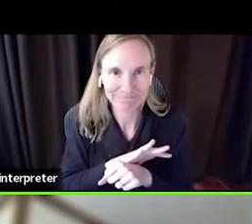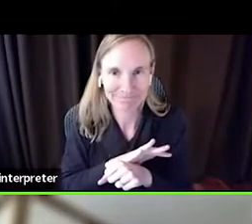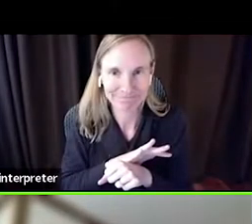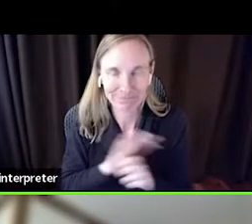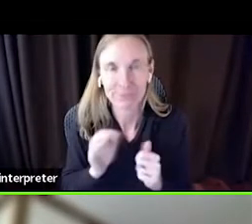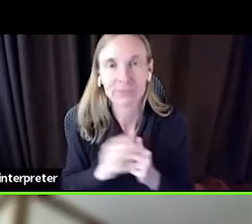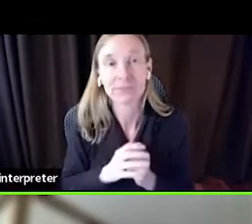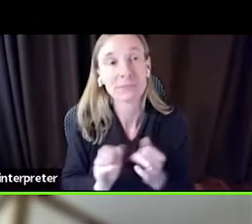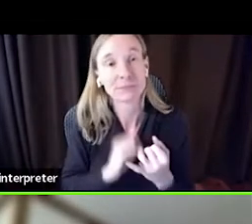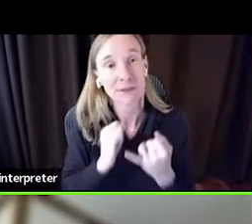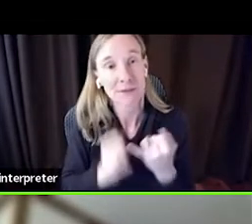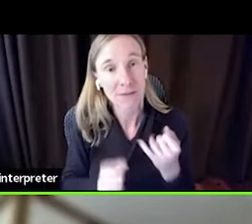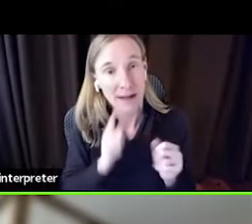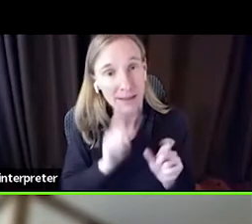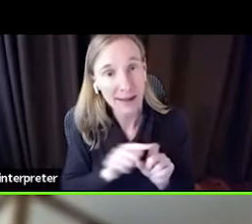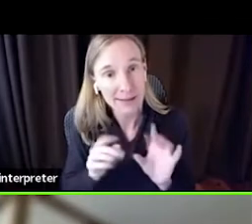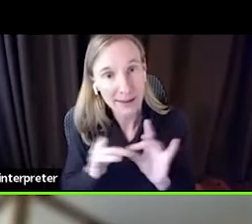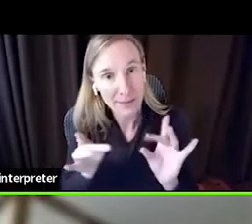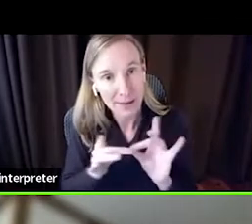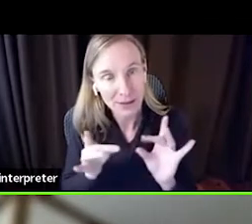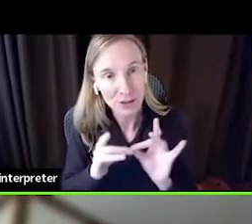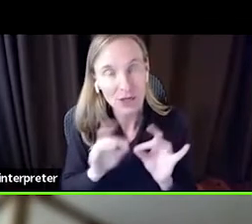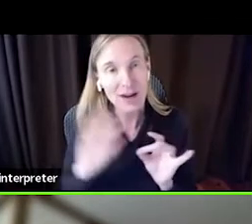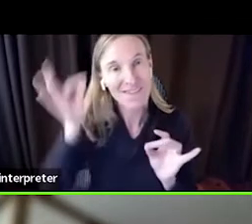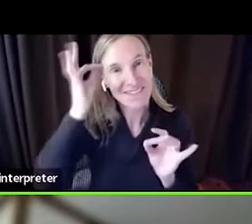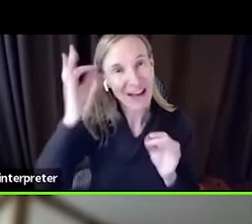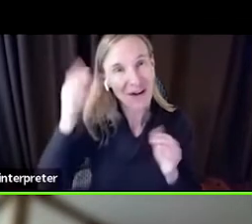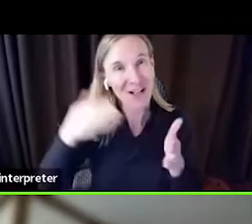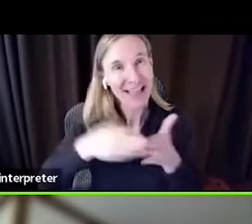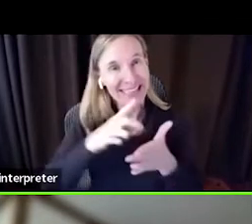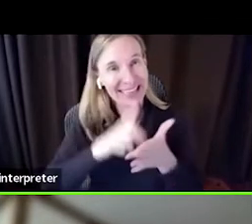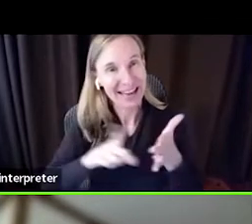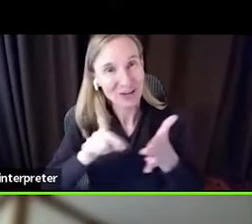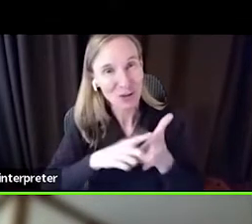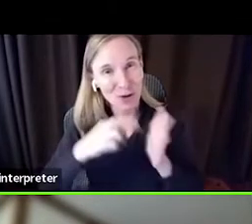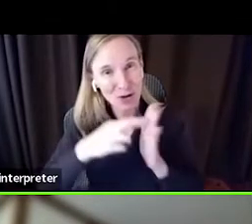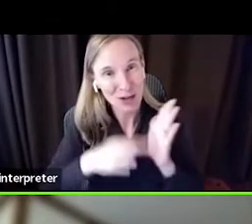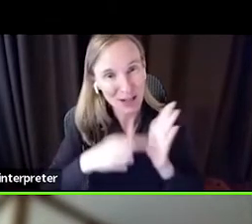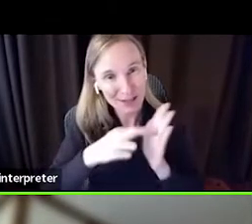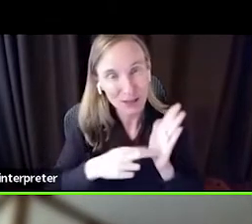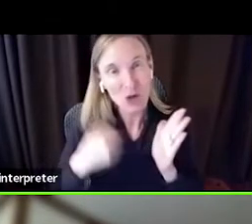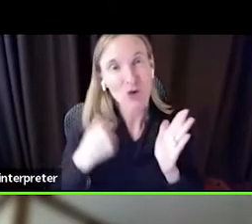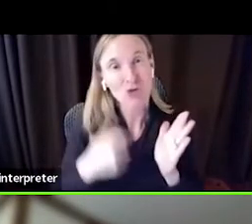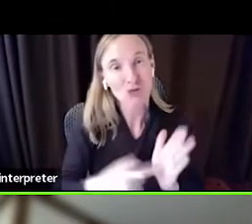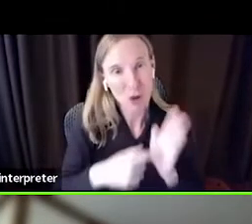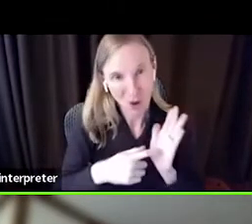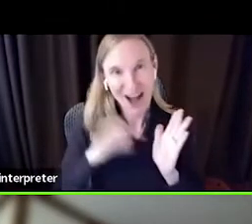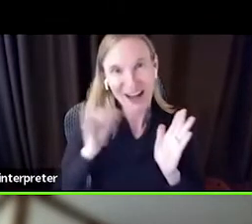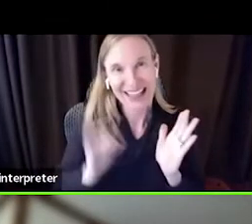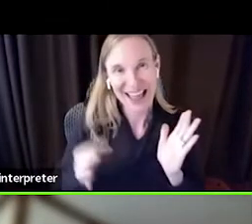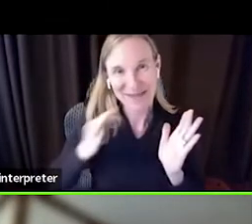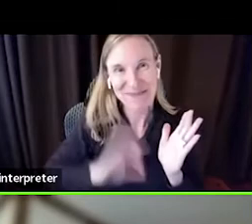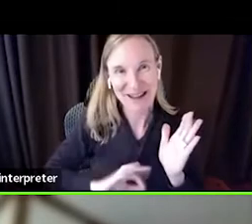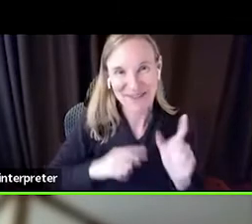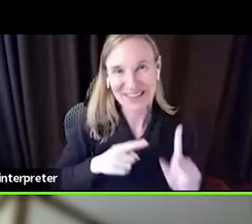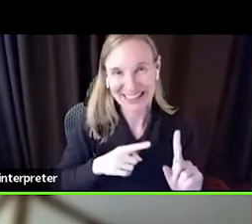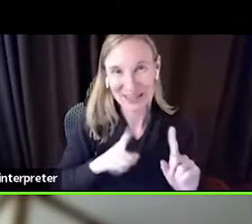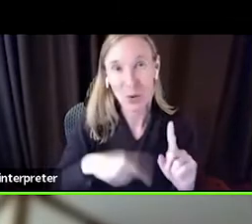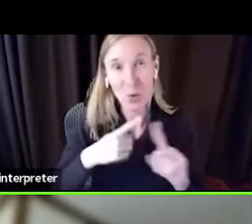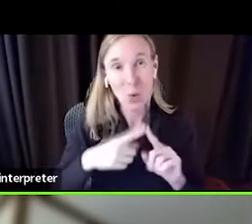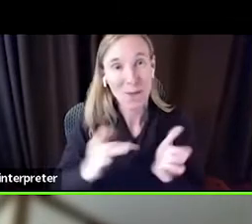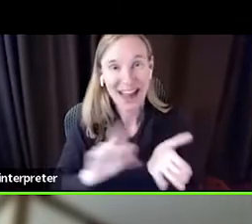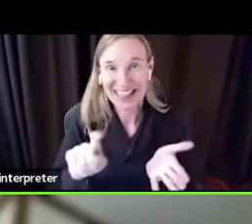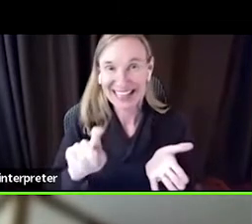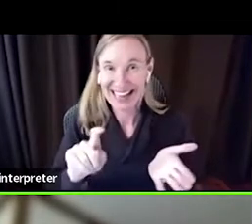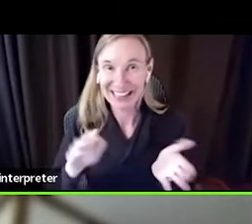Finally, as I mentioned, federal anti-discrimination regulations require that such a benefit, when medically necessary,